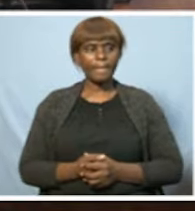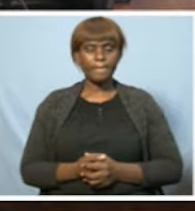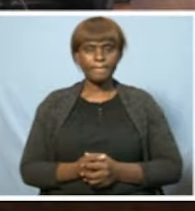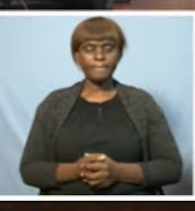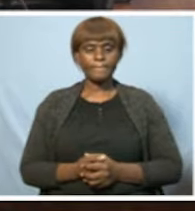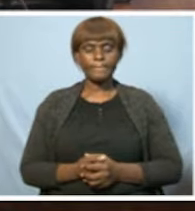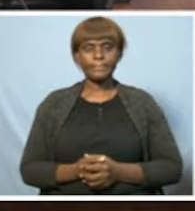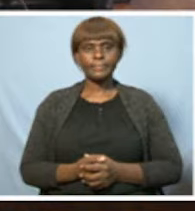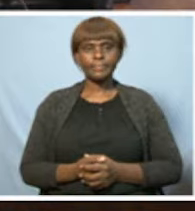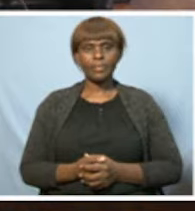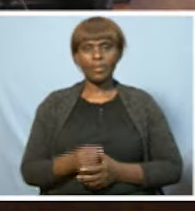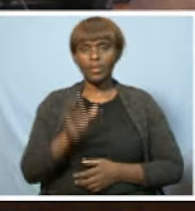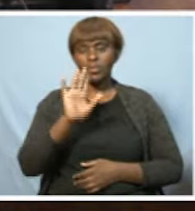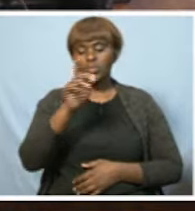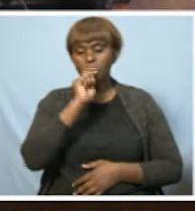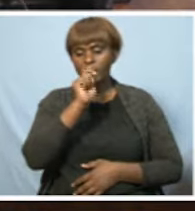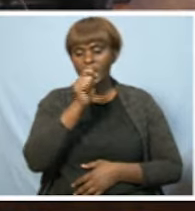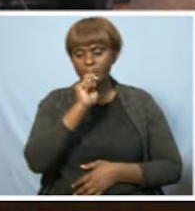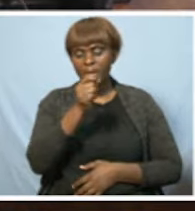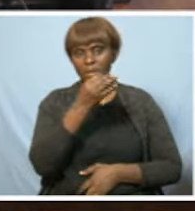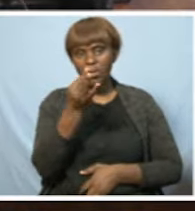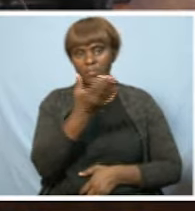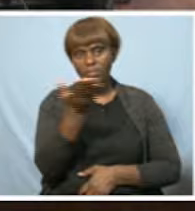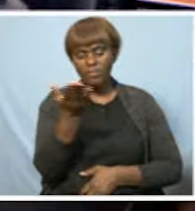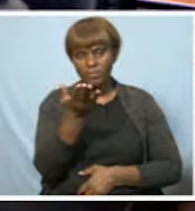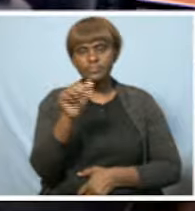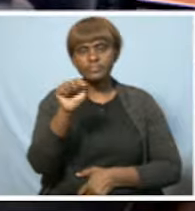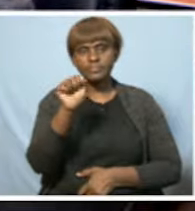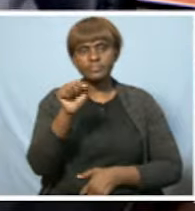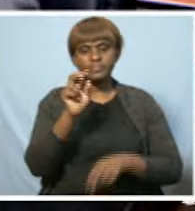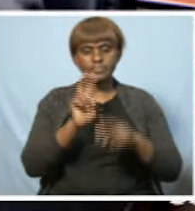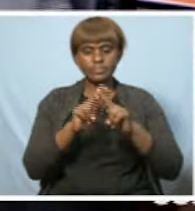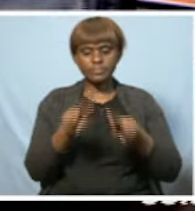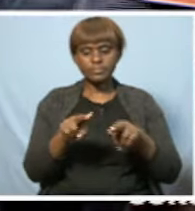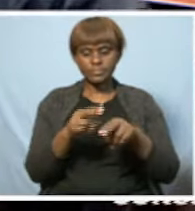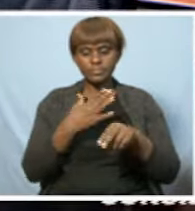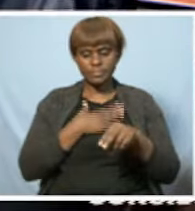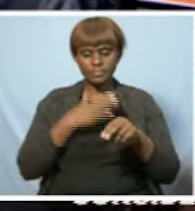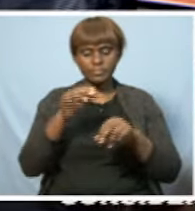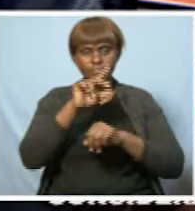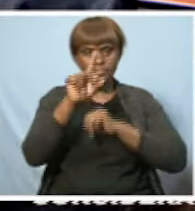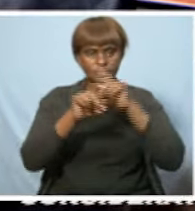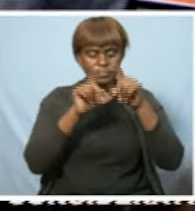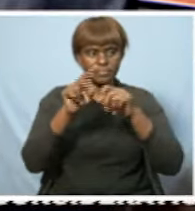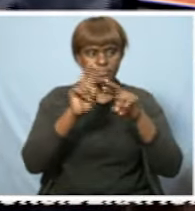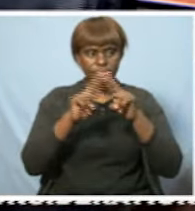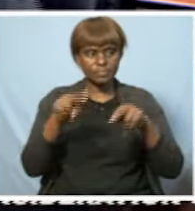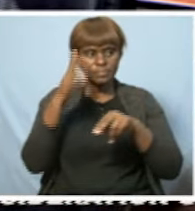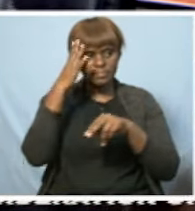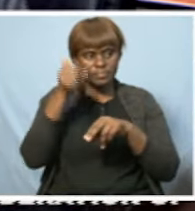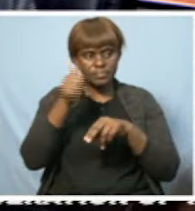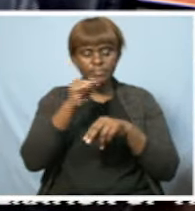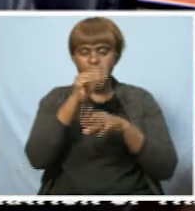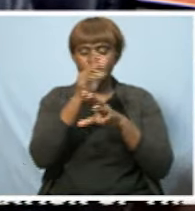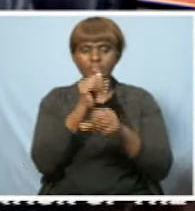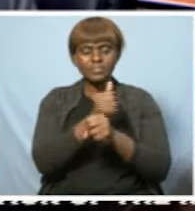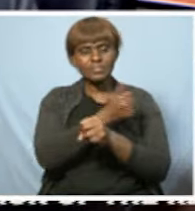CS, you may switch off your microphone. Yes, Chair. My question, Chair, is why didn't you receive